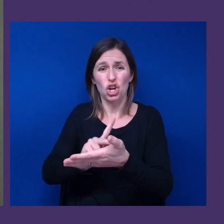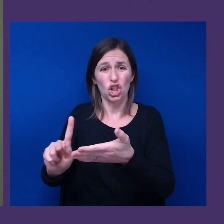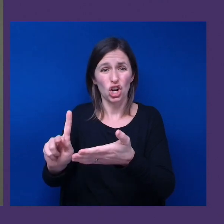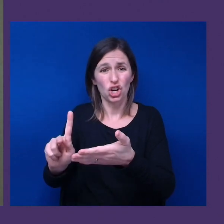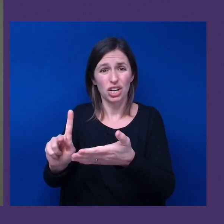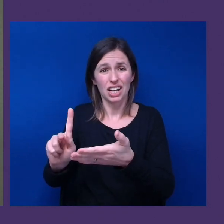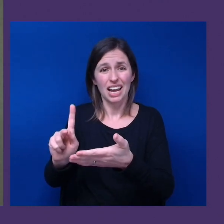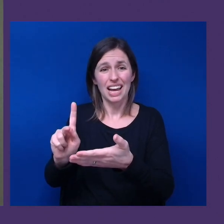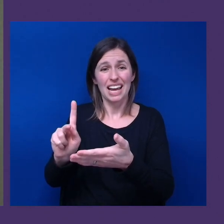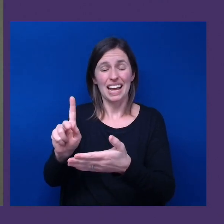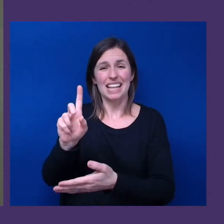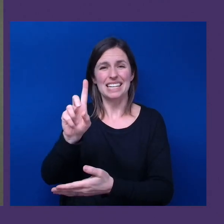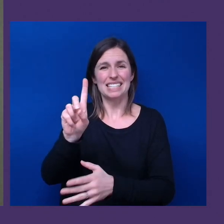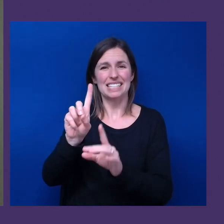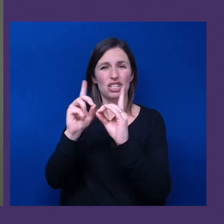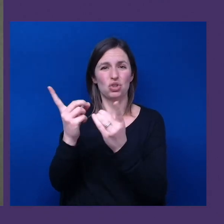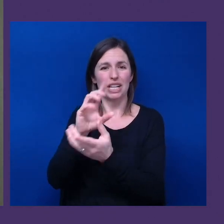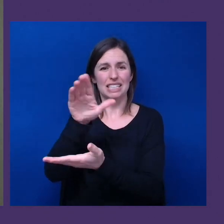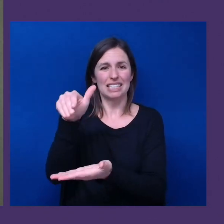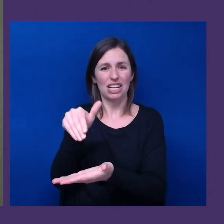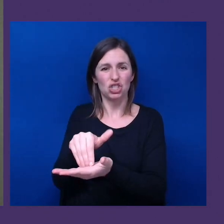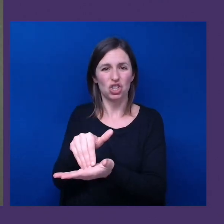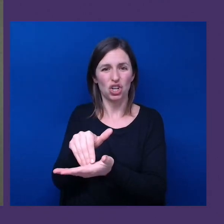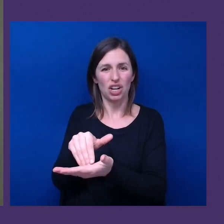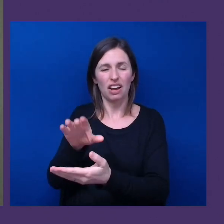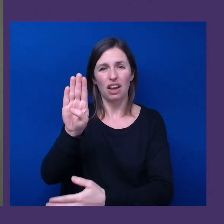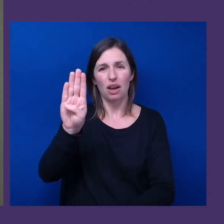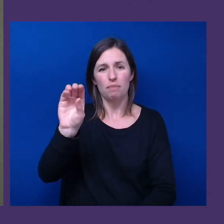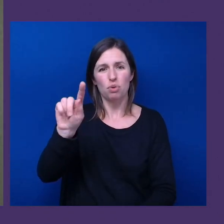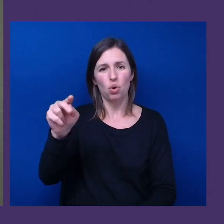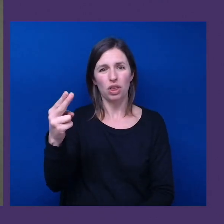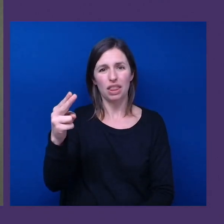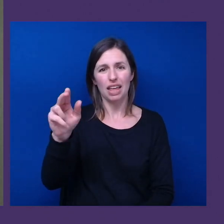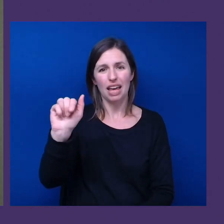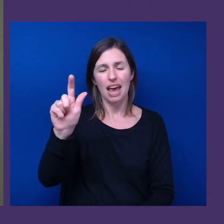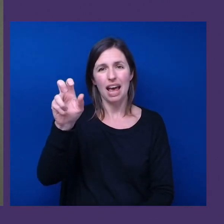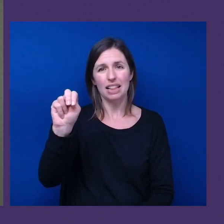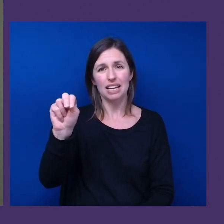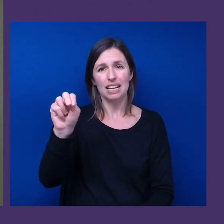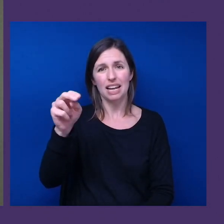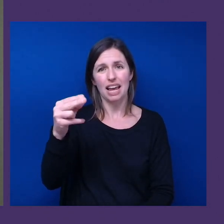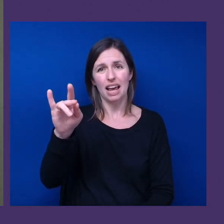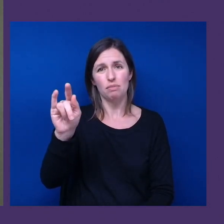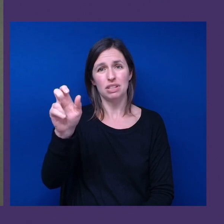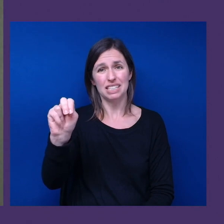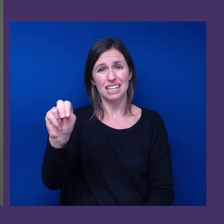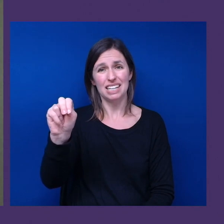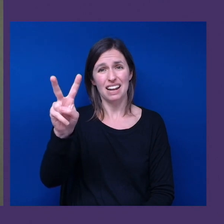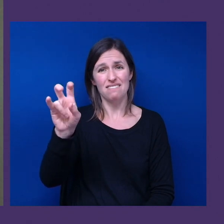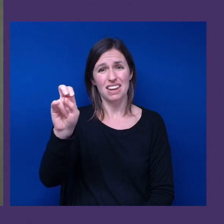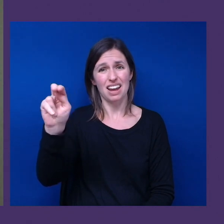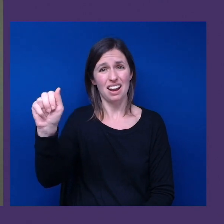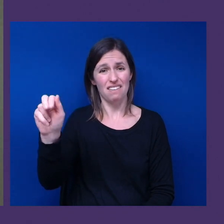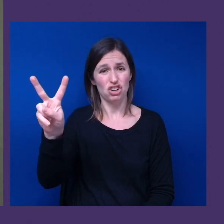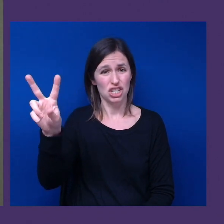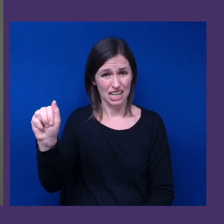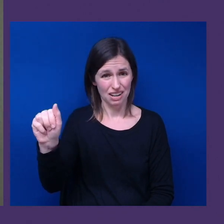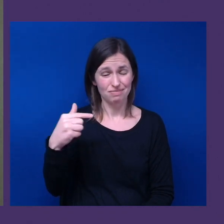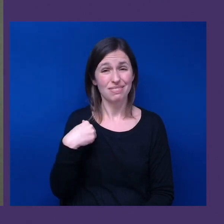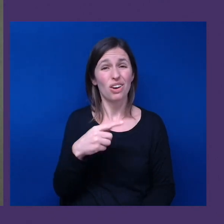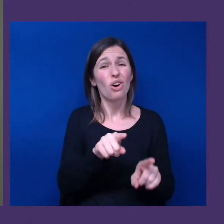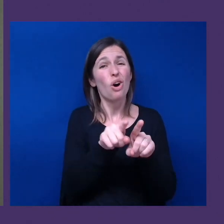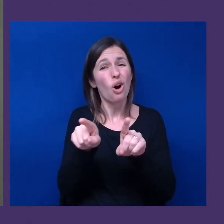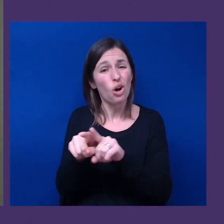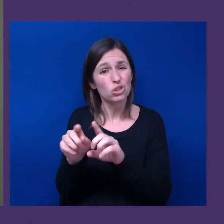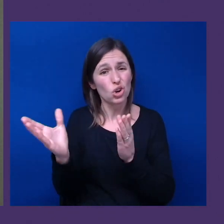Virginia. I also served as a Joseph P. Kennedy Jr. Public Policy Fellow, working on Capitol Hill